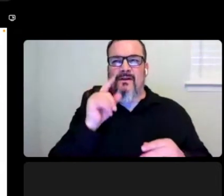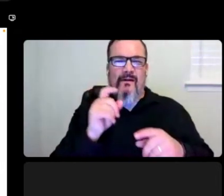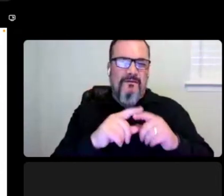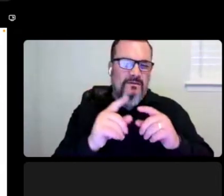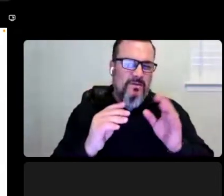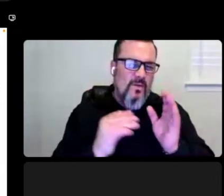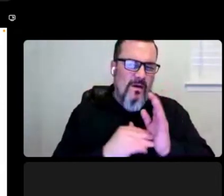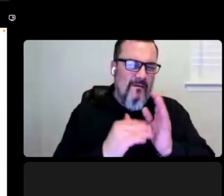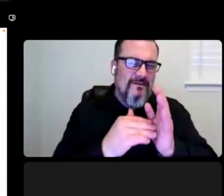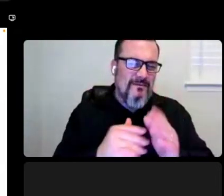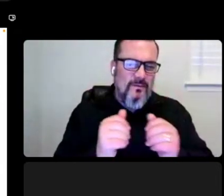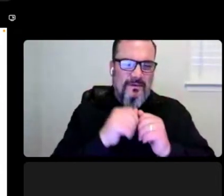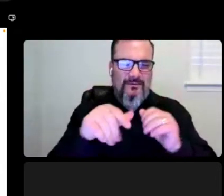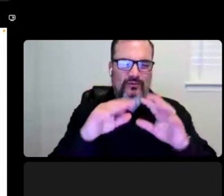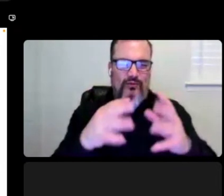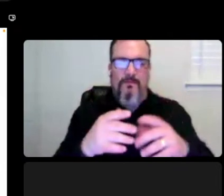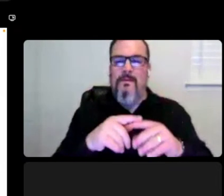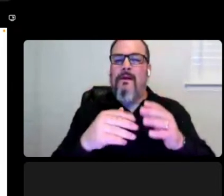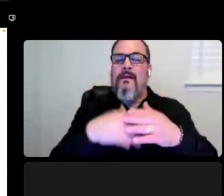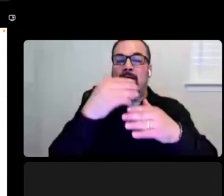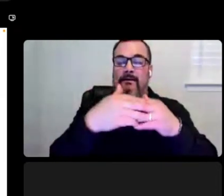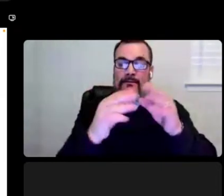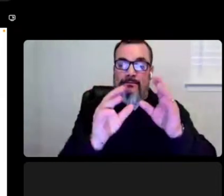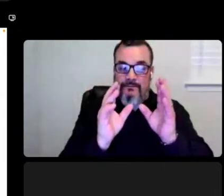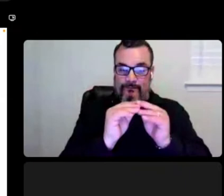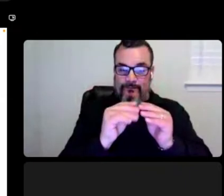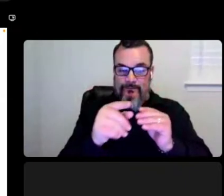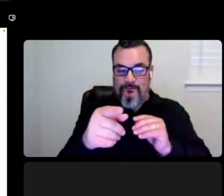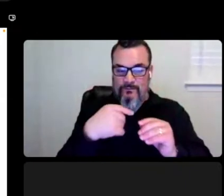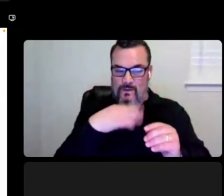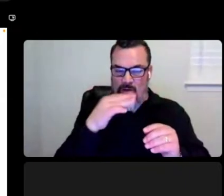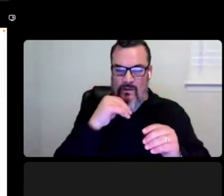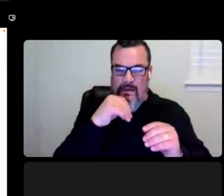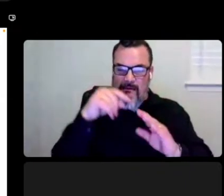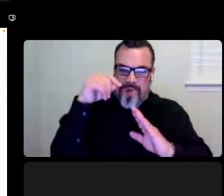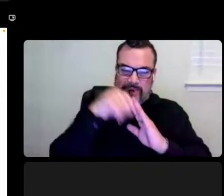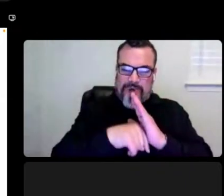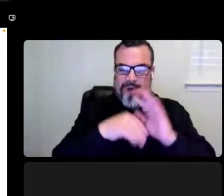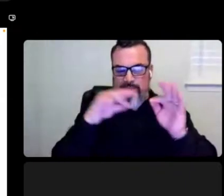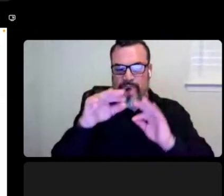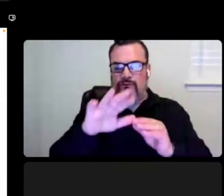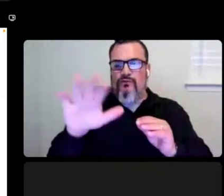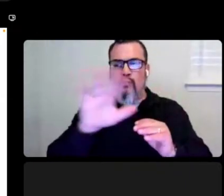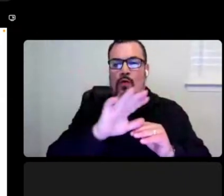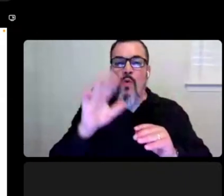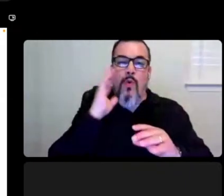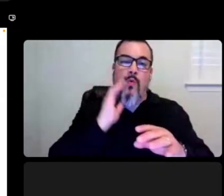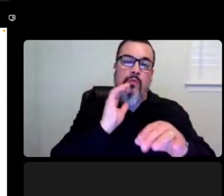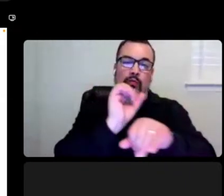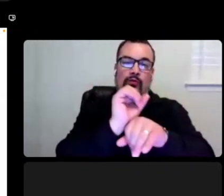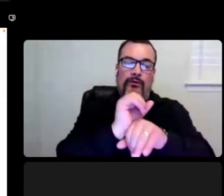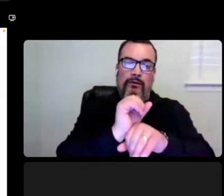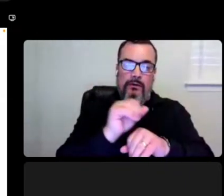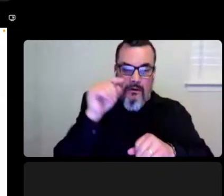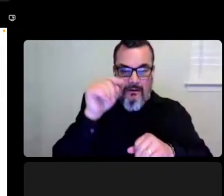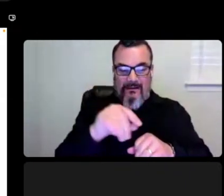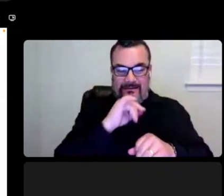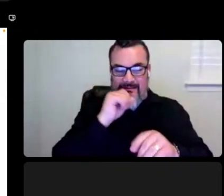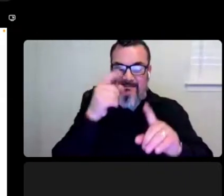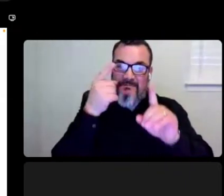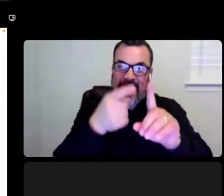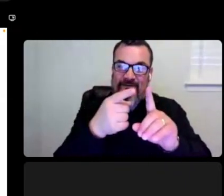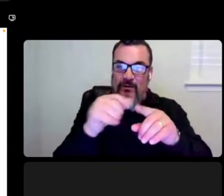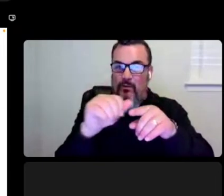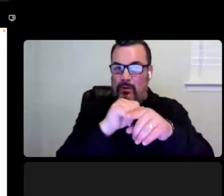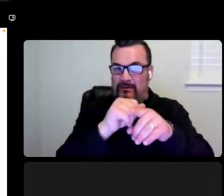group. The next section I'm going to not go into, this is your homework. This is the specific